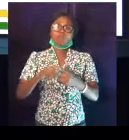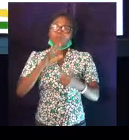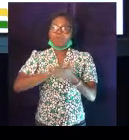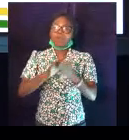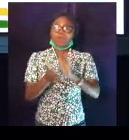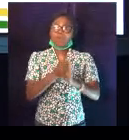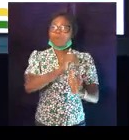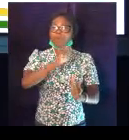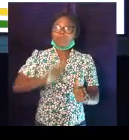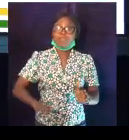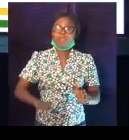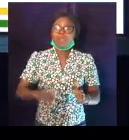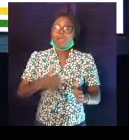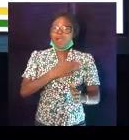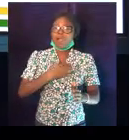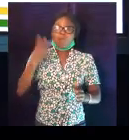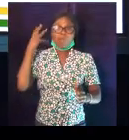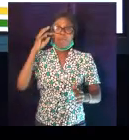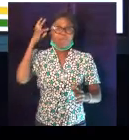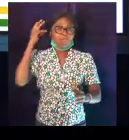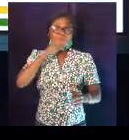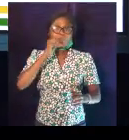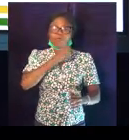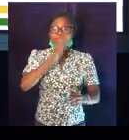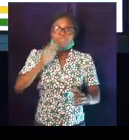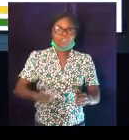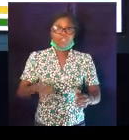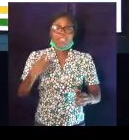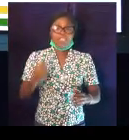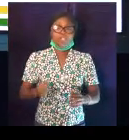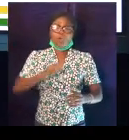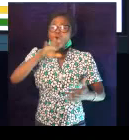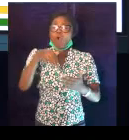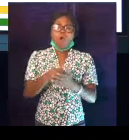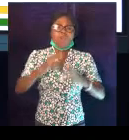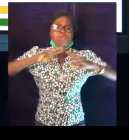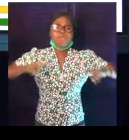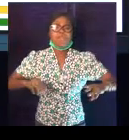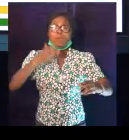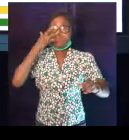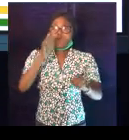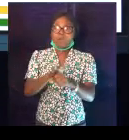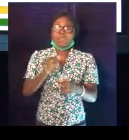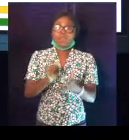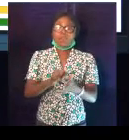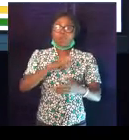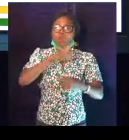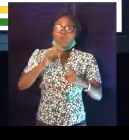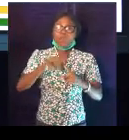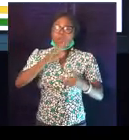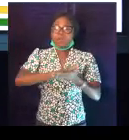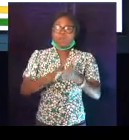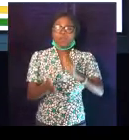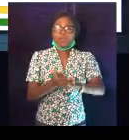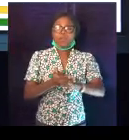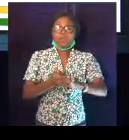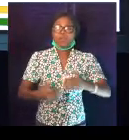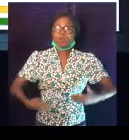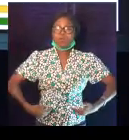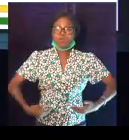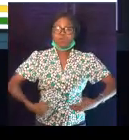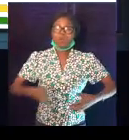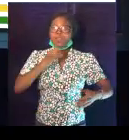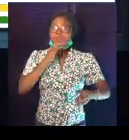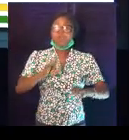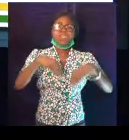child. And when he was a child, the whole village promised him that when he becomes a youth, that they